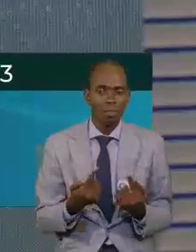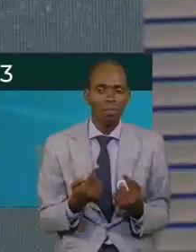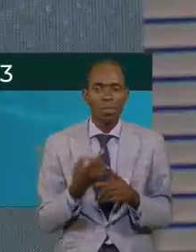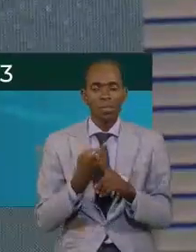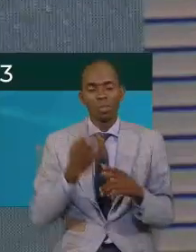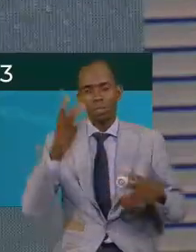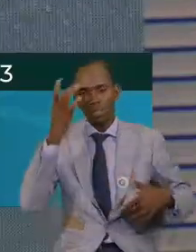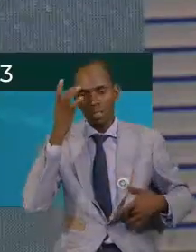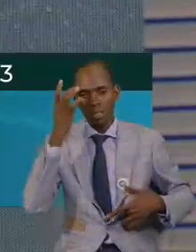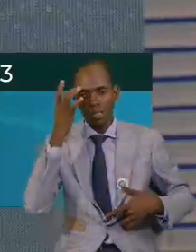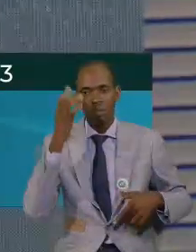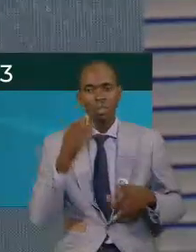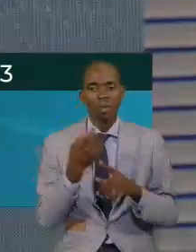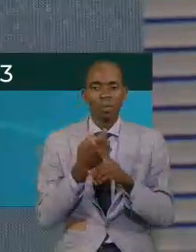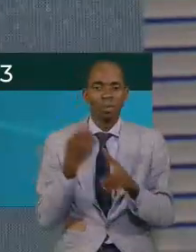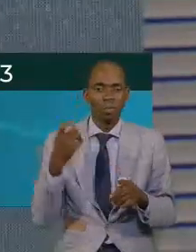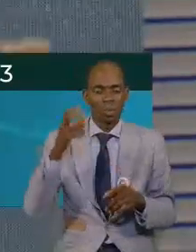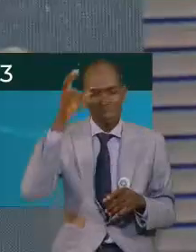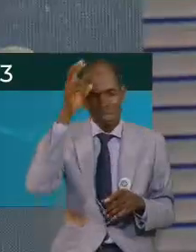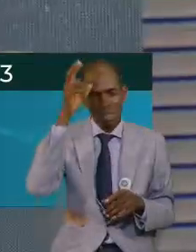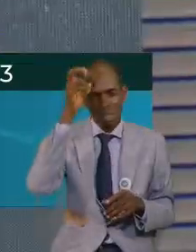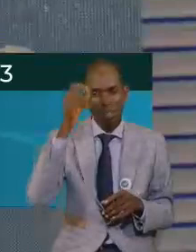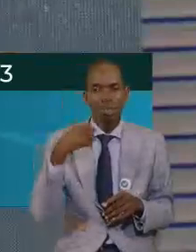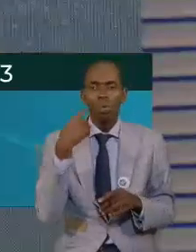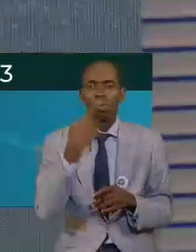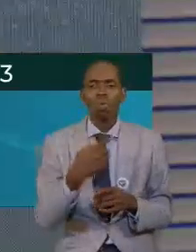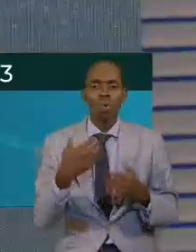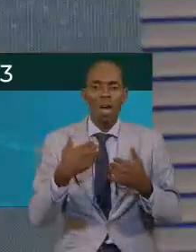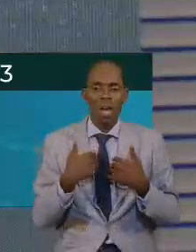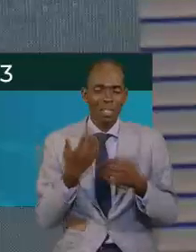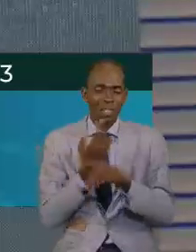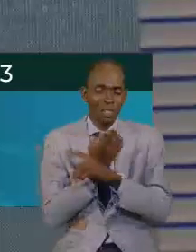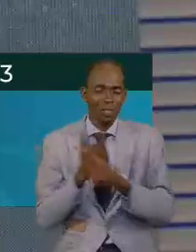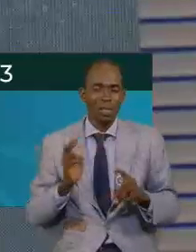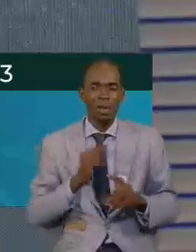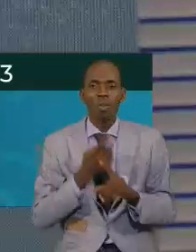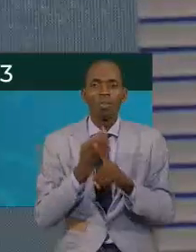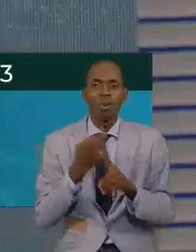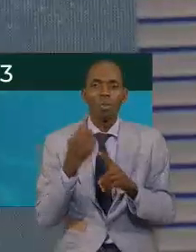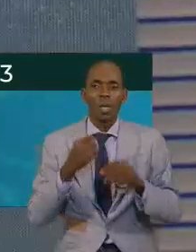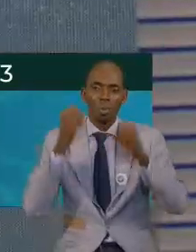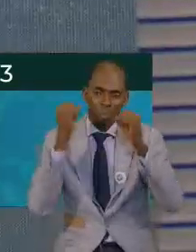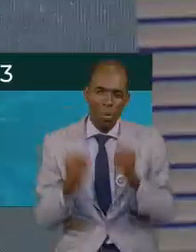sickness, from Satan, who has delivered us from the power of darkness.